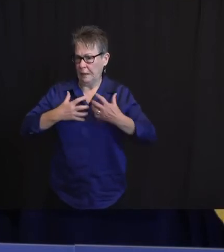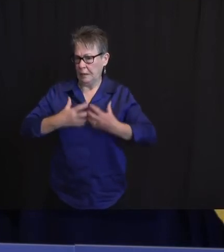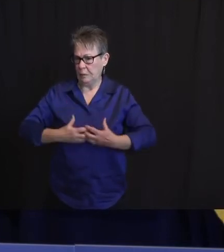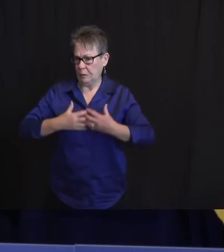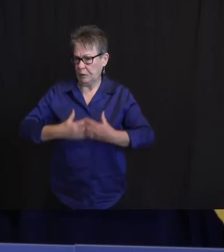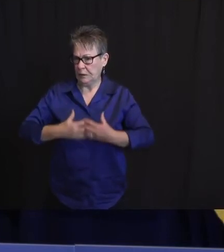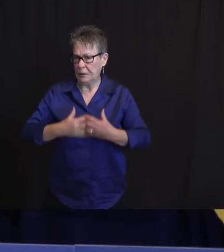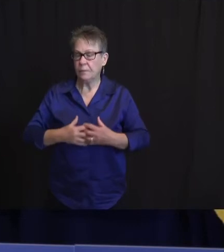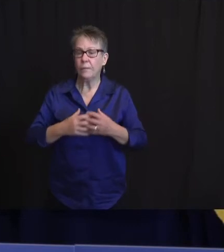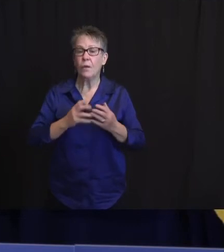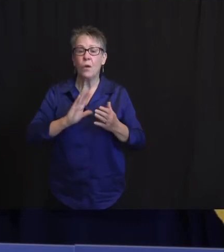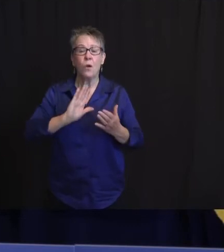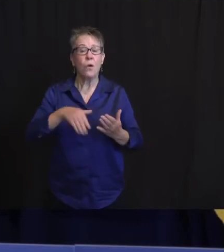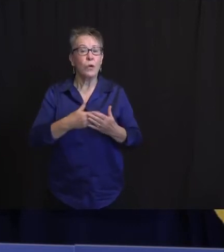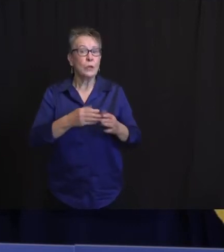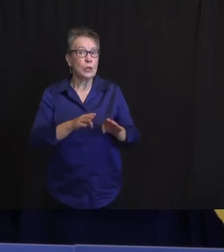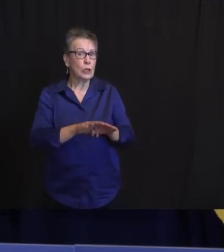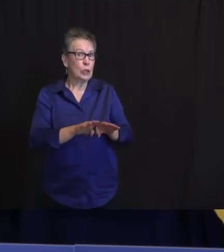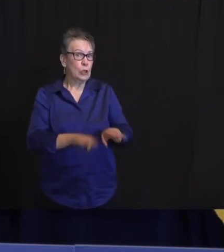72 cases in our state.